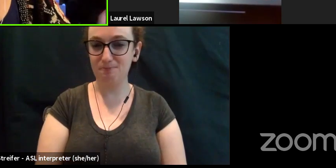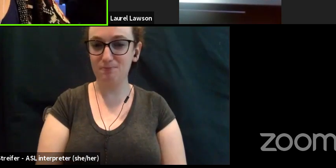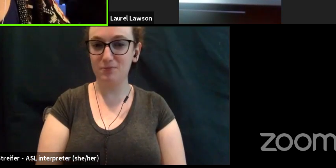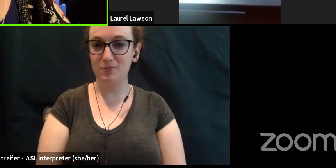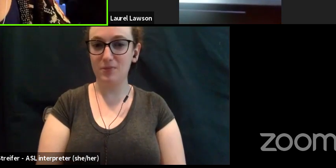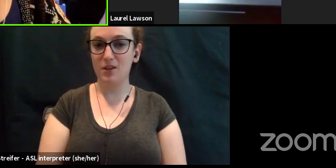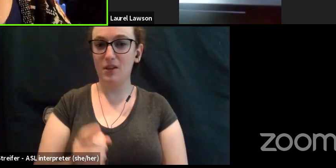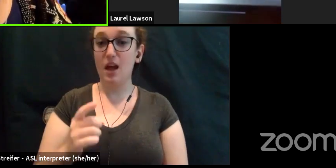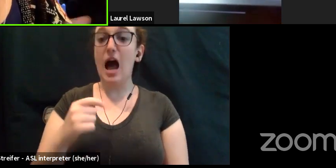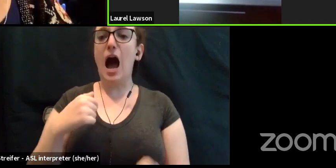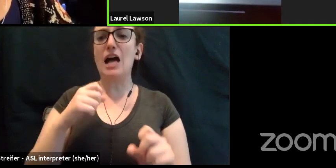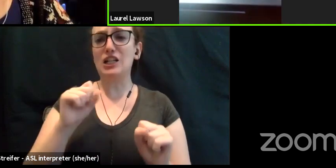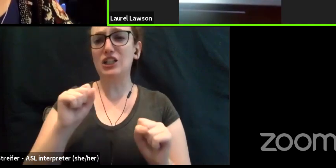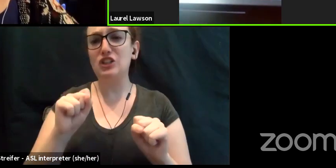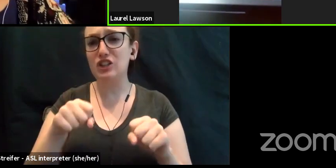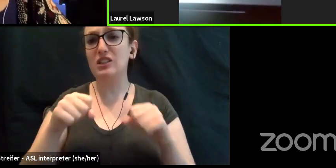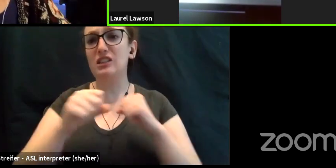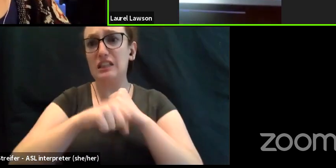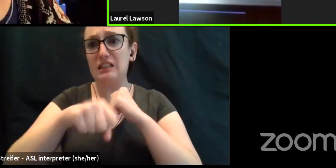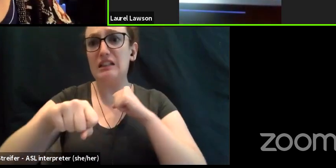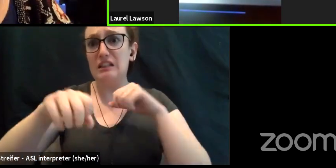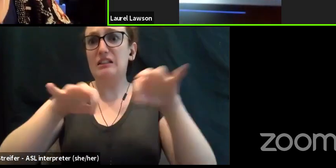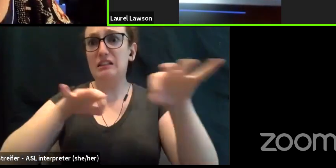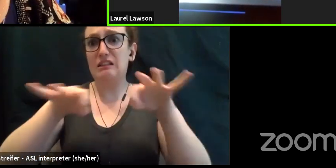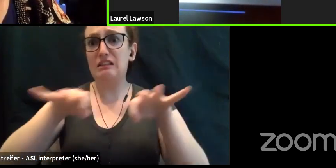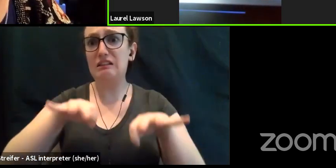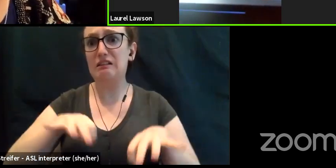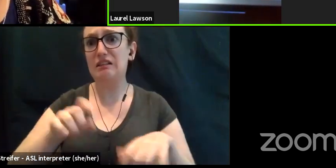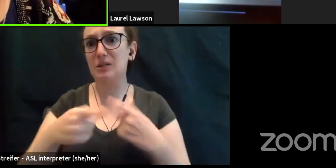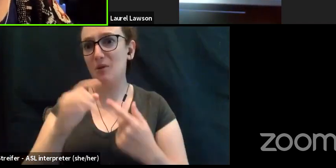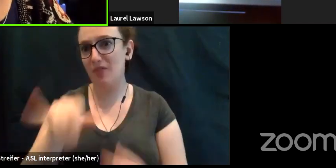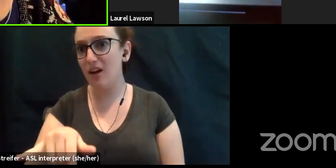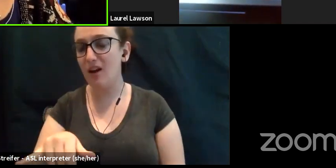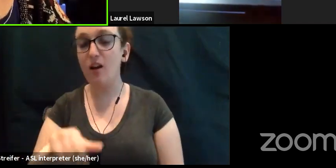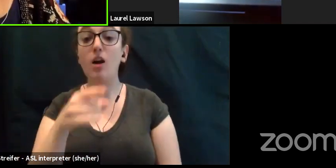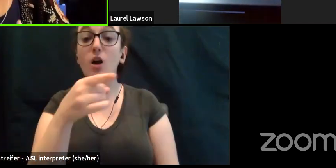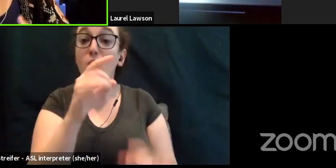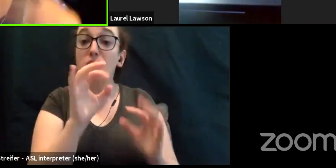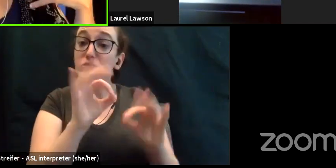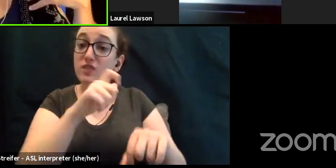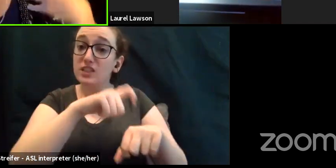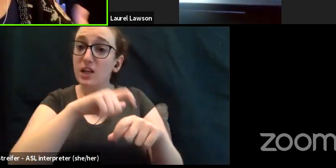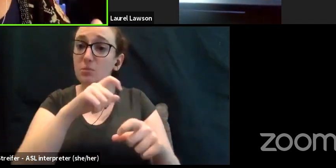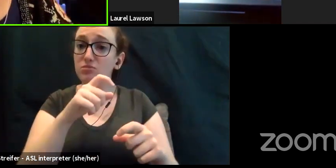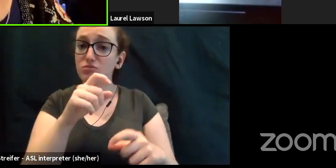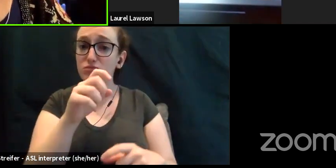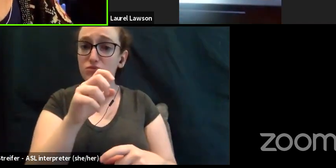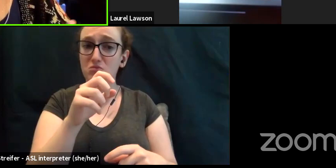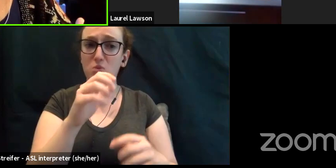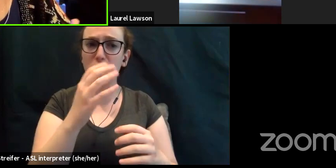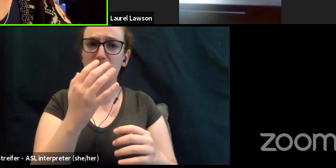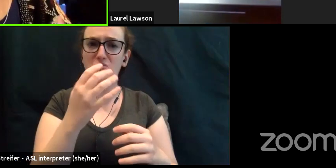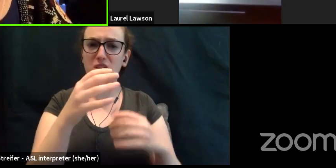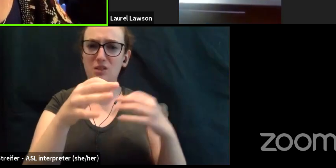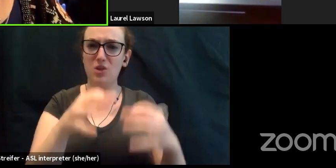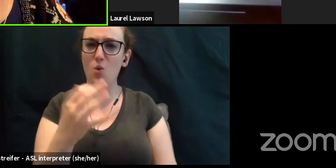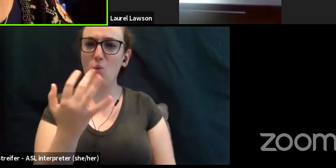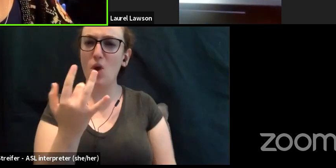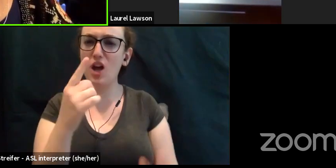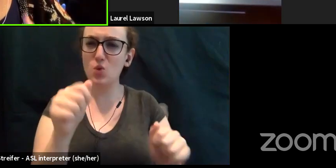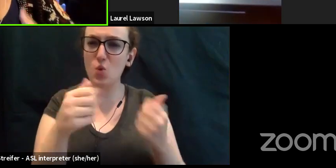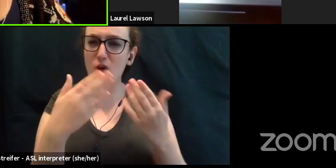Yeah, I could rant about that for the next. Definitely. But maybe it's like a perfect time to talk about why you offered the word